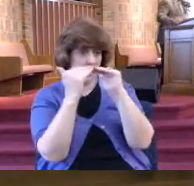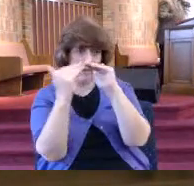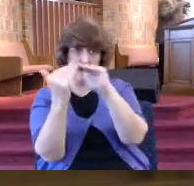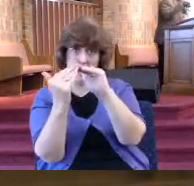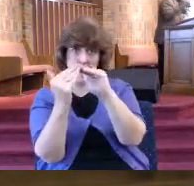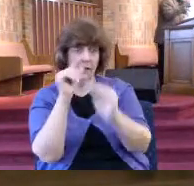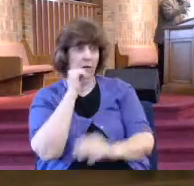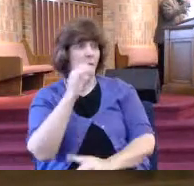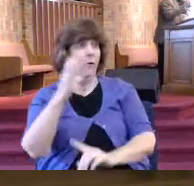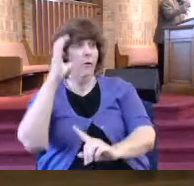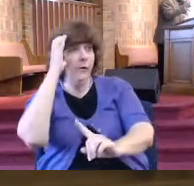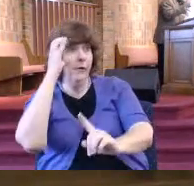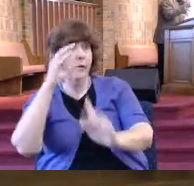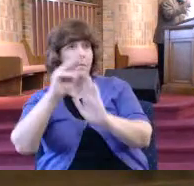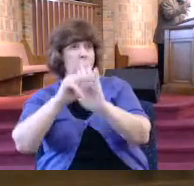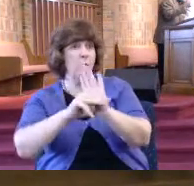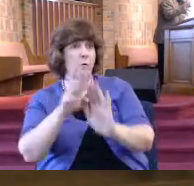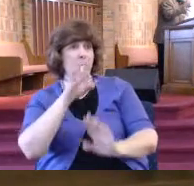Listen to my son."